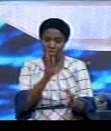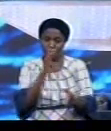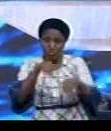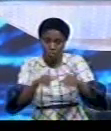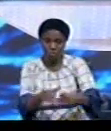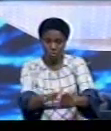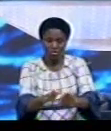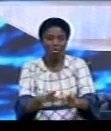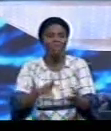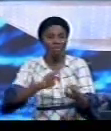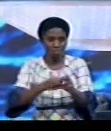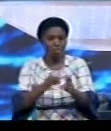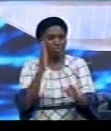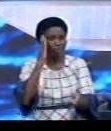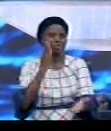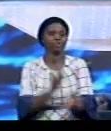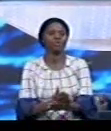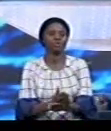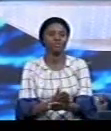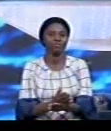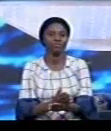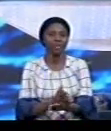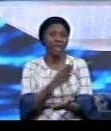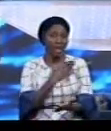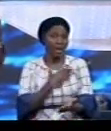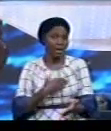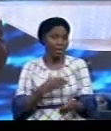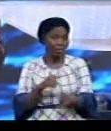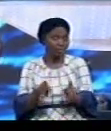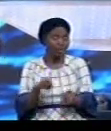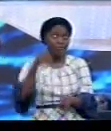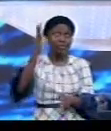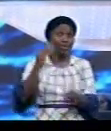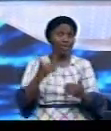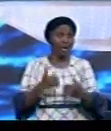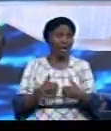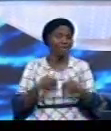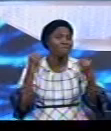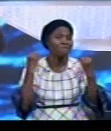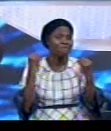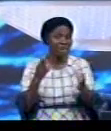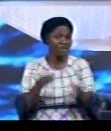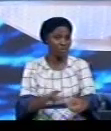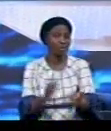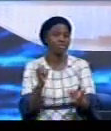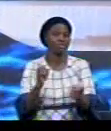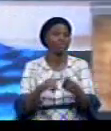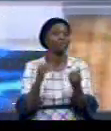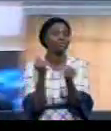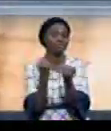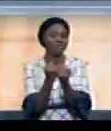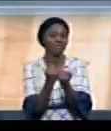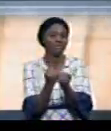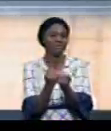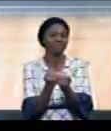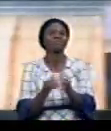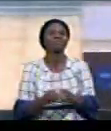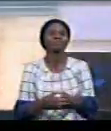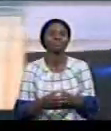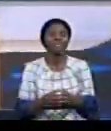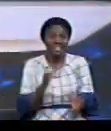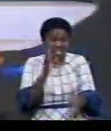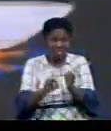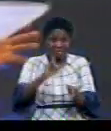1,001 ways to fight if Jonah wanted to fight. So God prepared